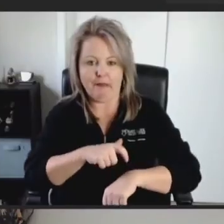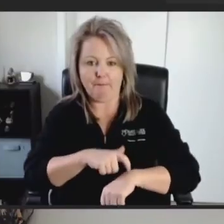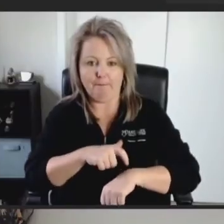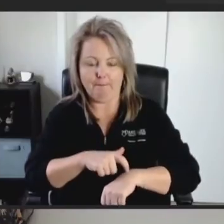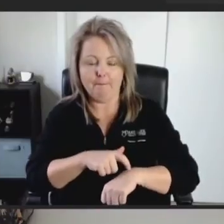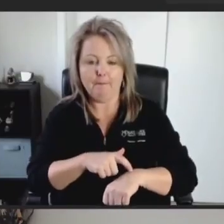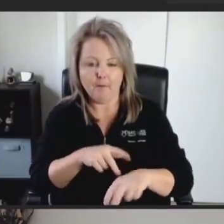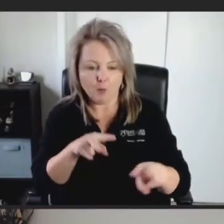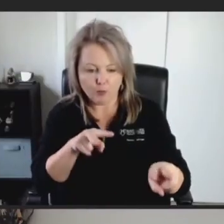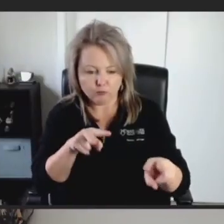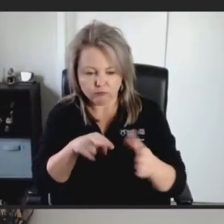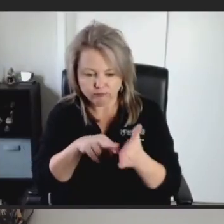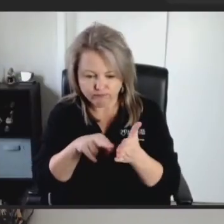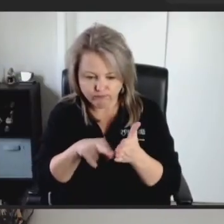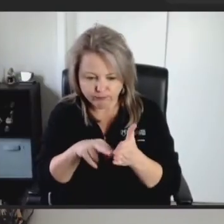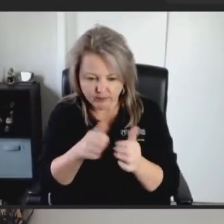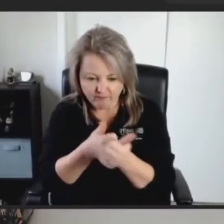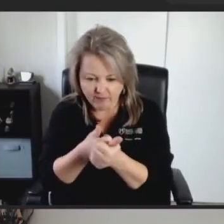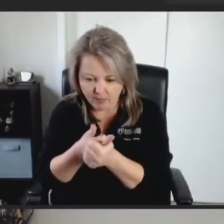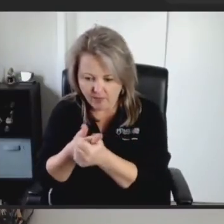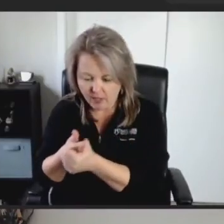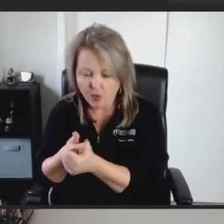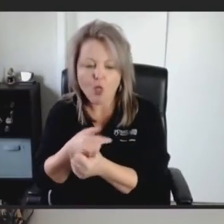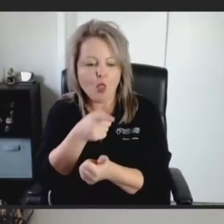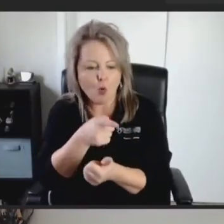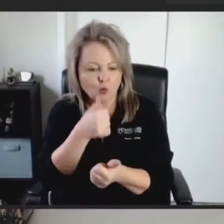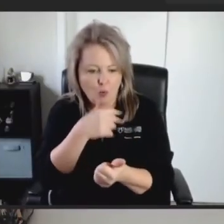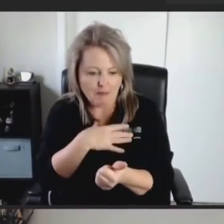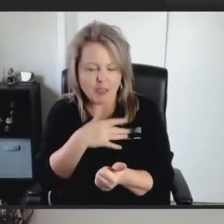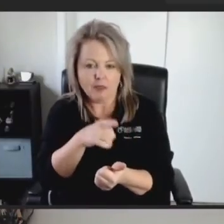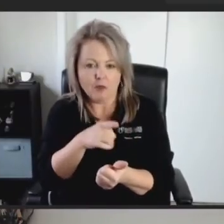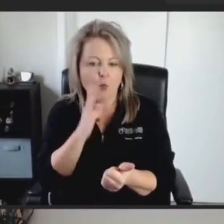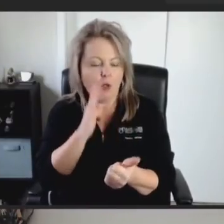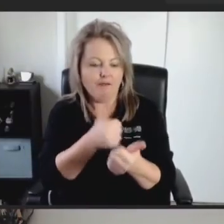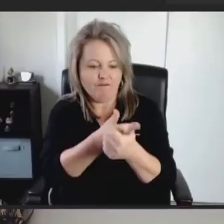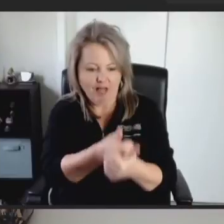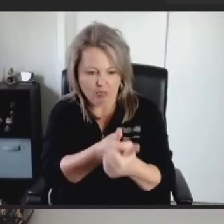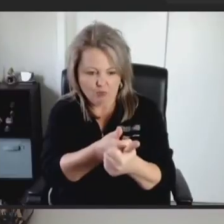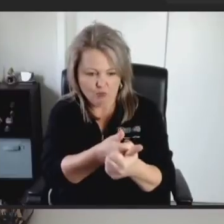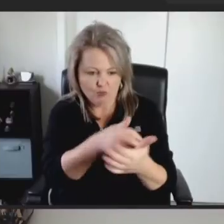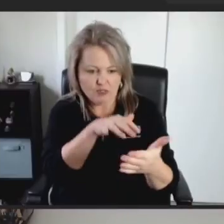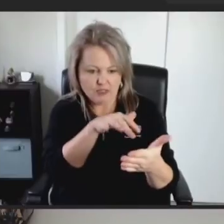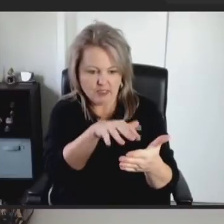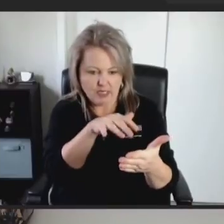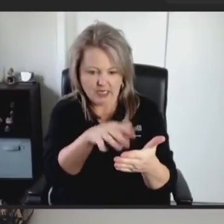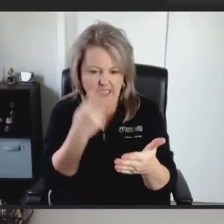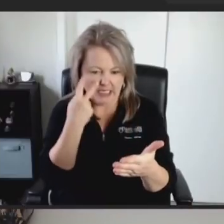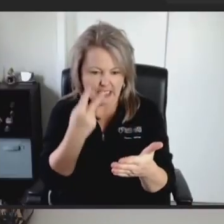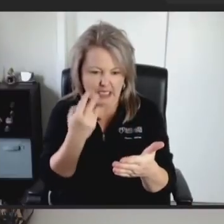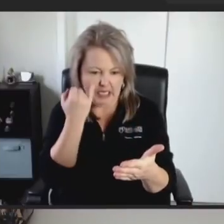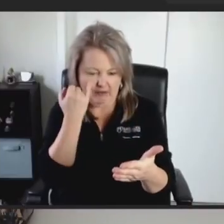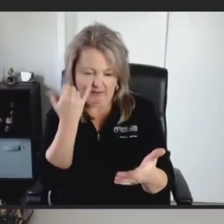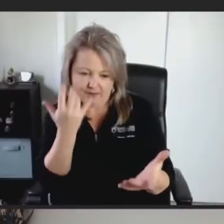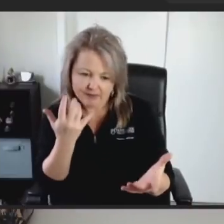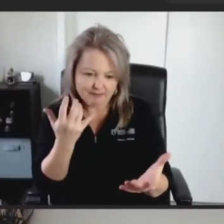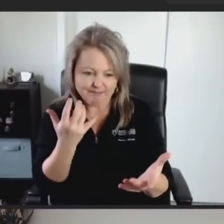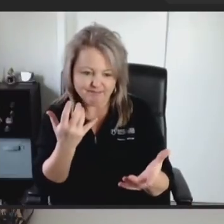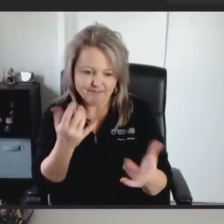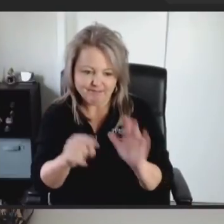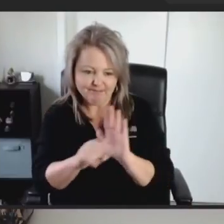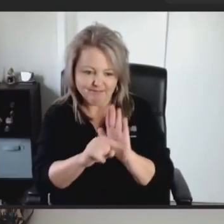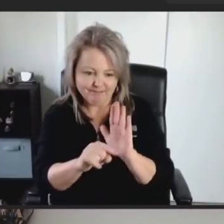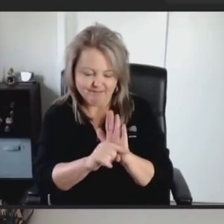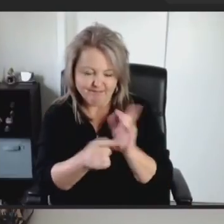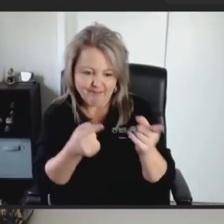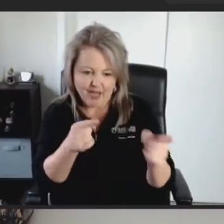those women will be studied to see if there's any adverse outcomes. And so we call